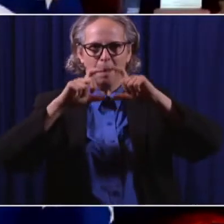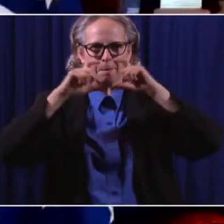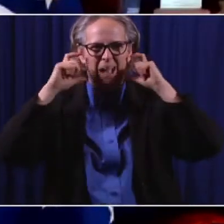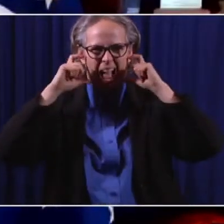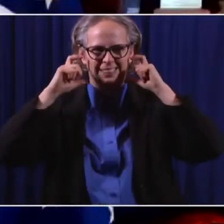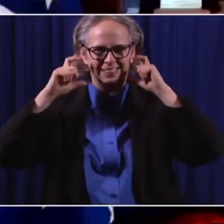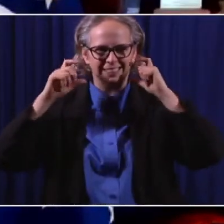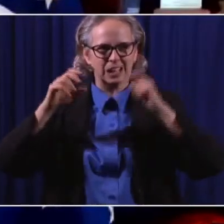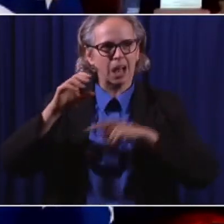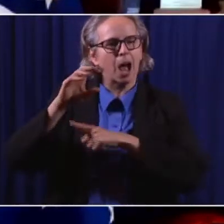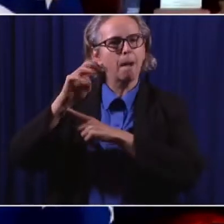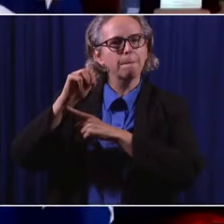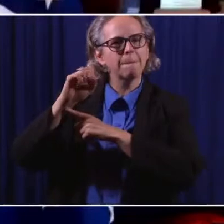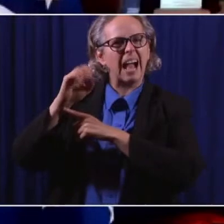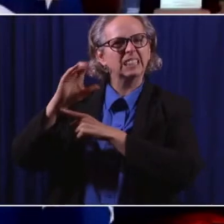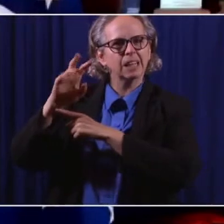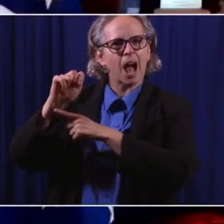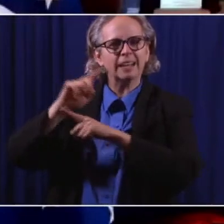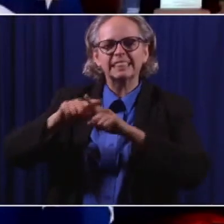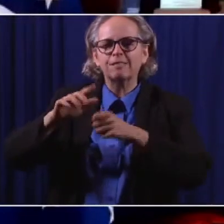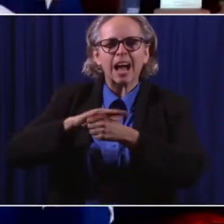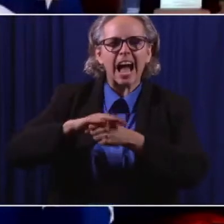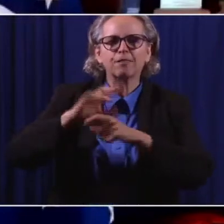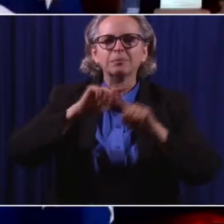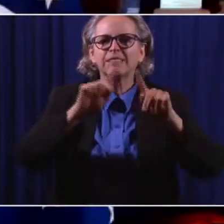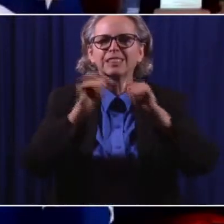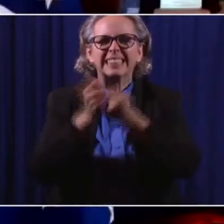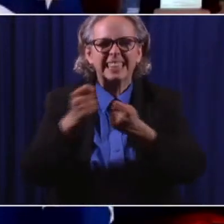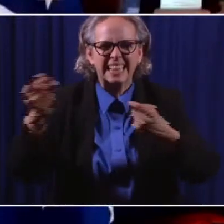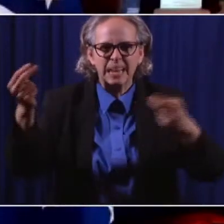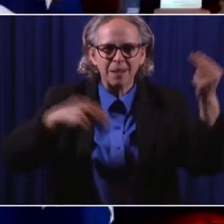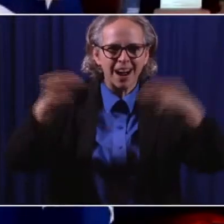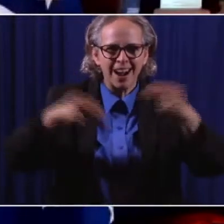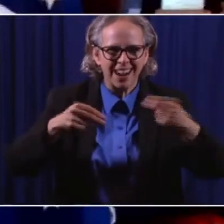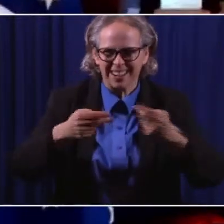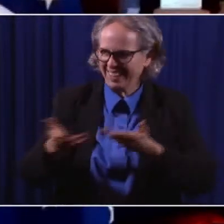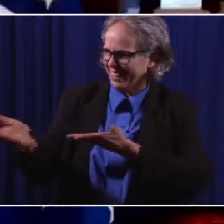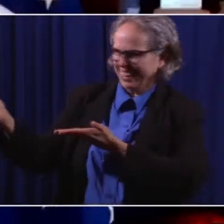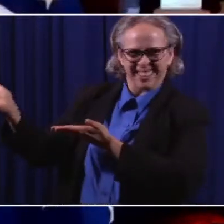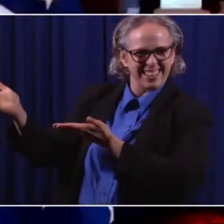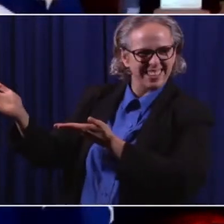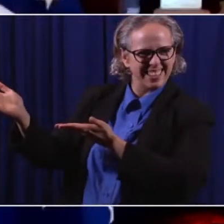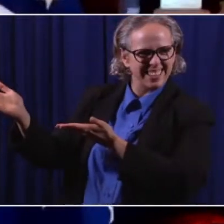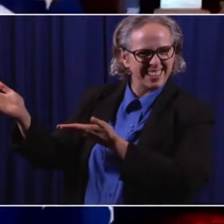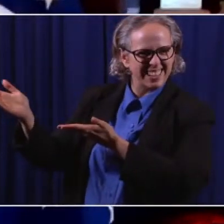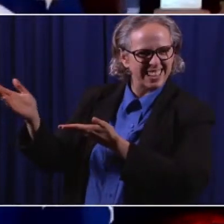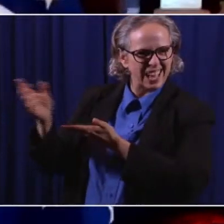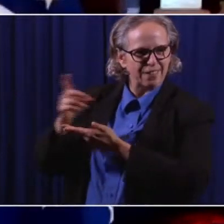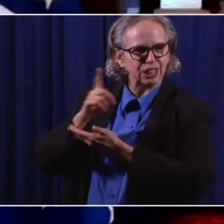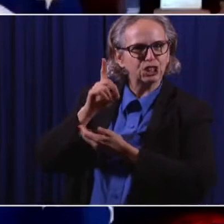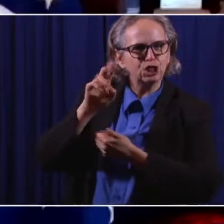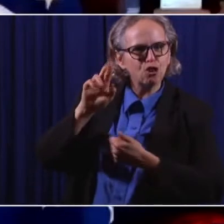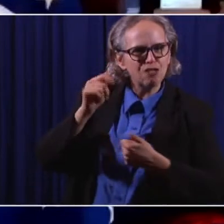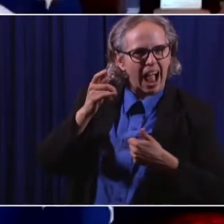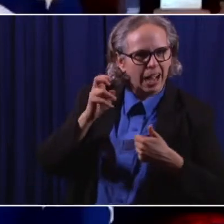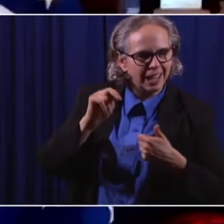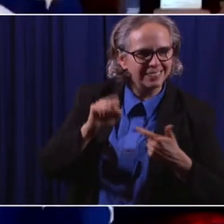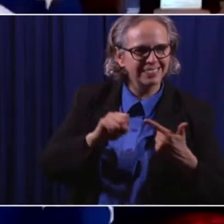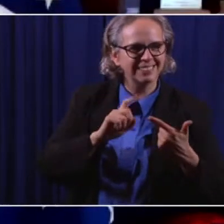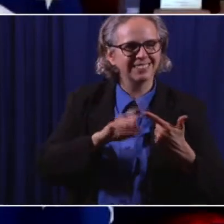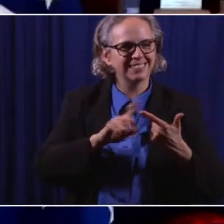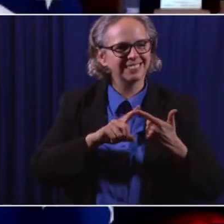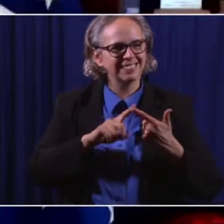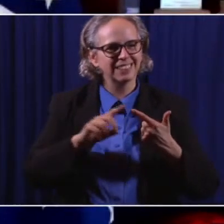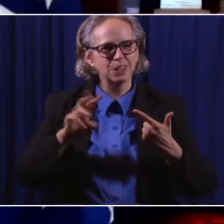the local teams, Heater and Jem from the Dayton Dragons, and Rowdy Raider from Wright